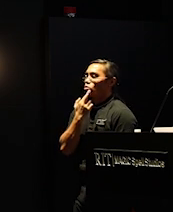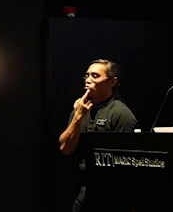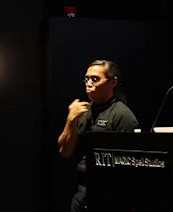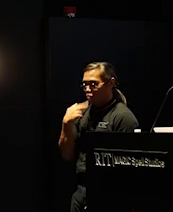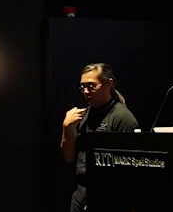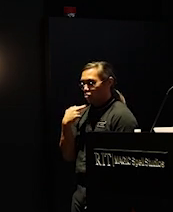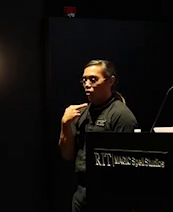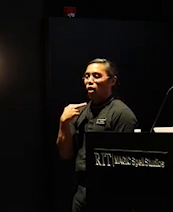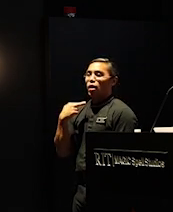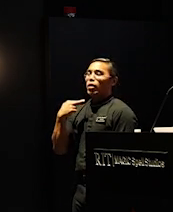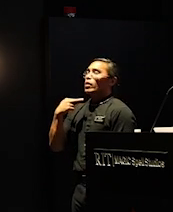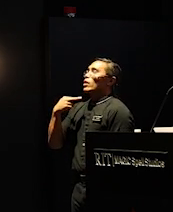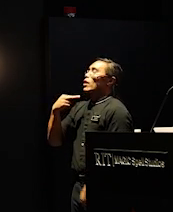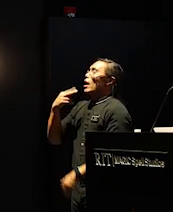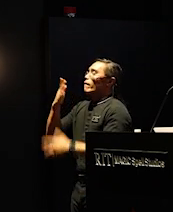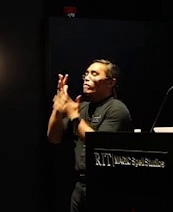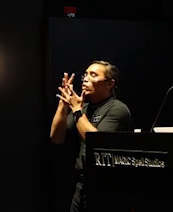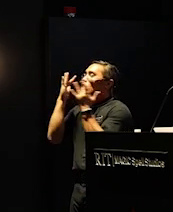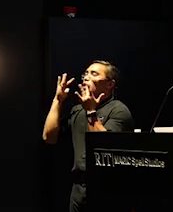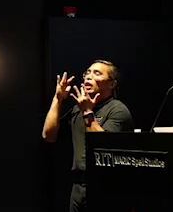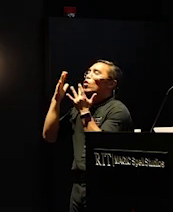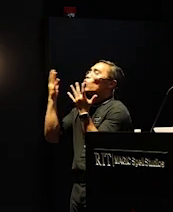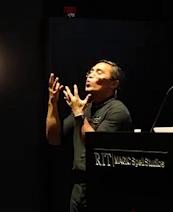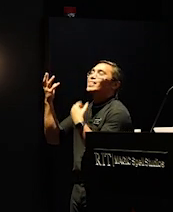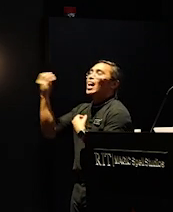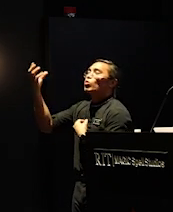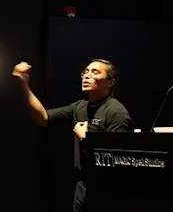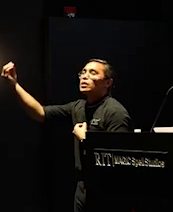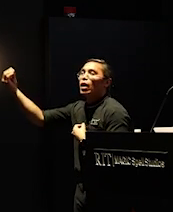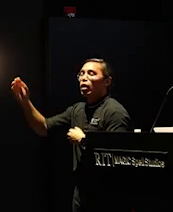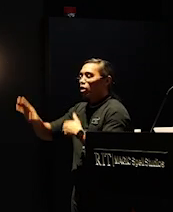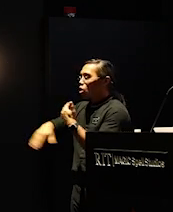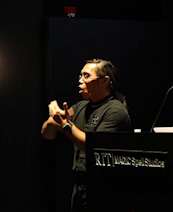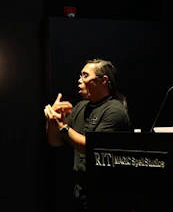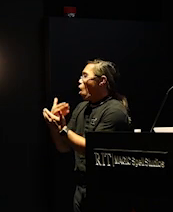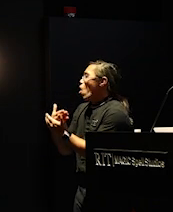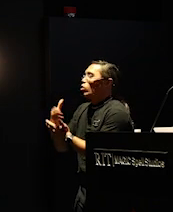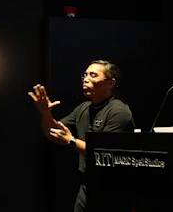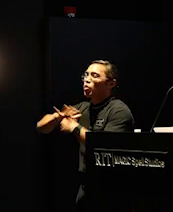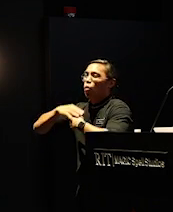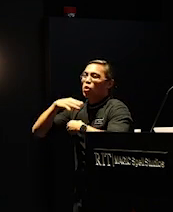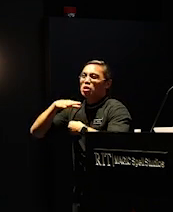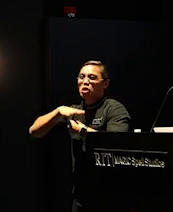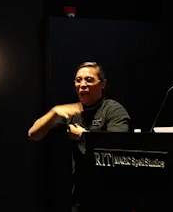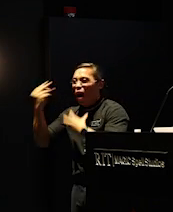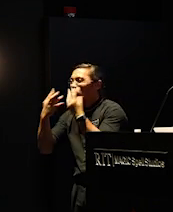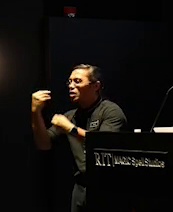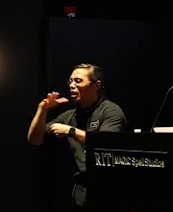you to come in here. I don't want you to think about paying your taxes. I don't want you to think about the breakup you just went through. I want you to think about this